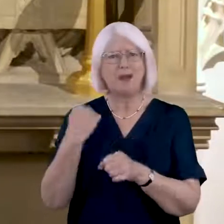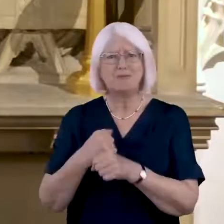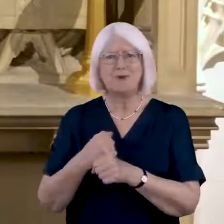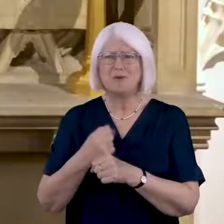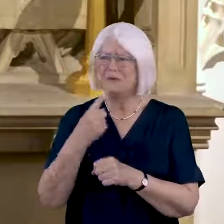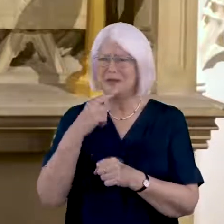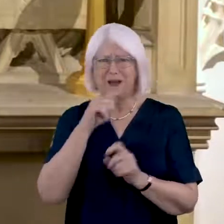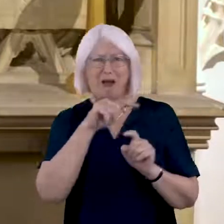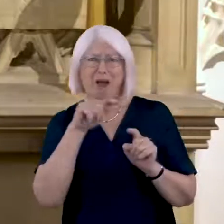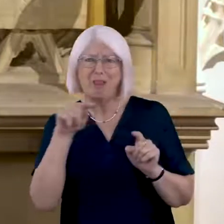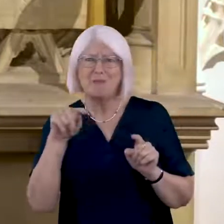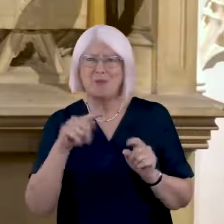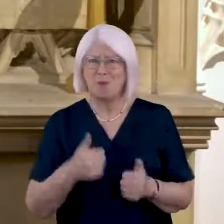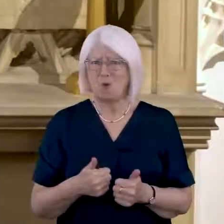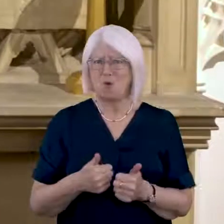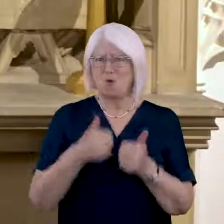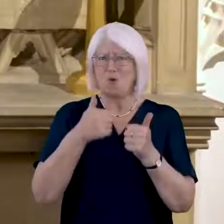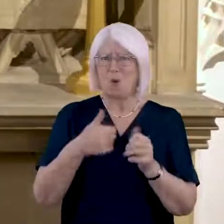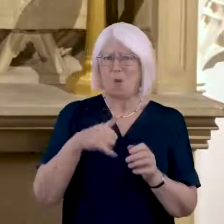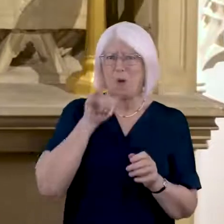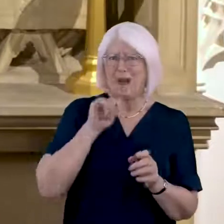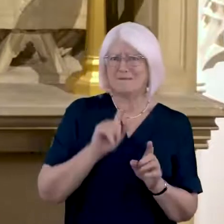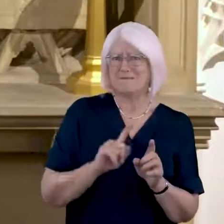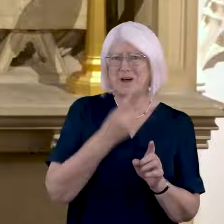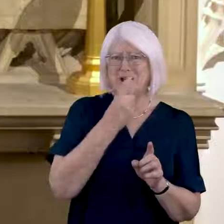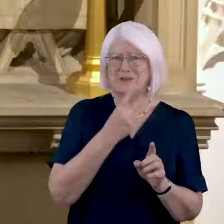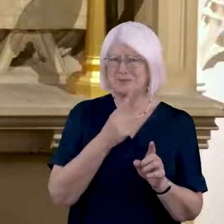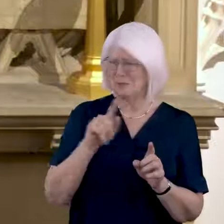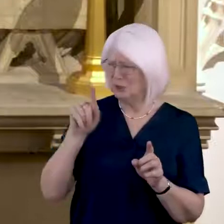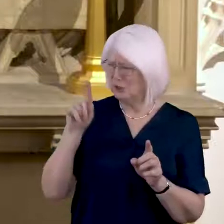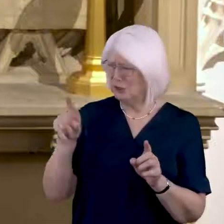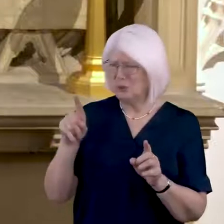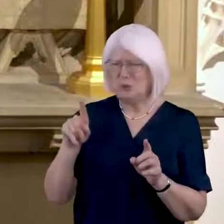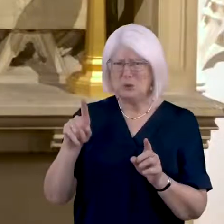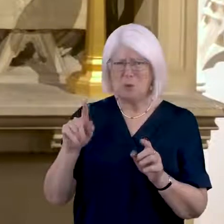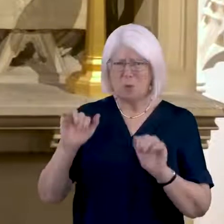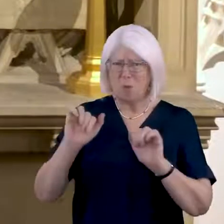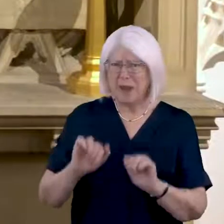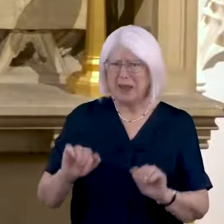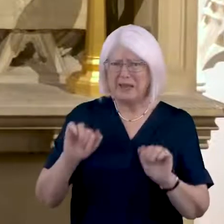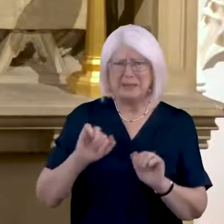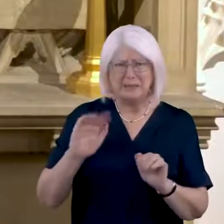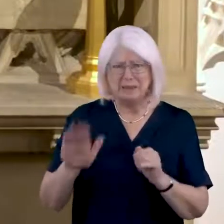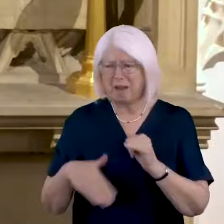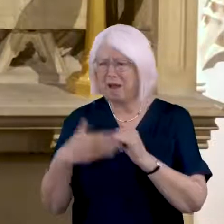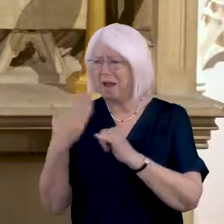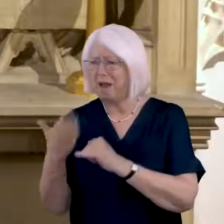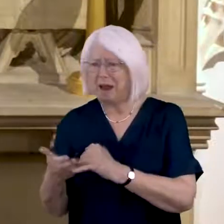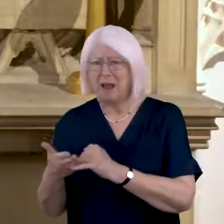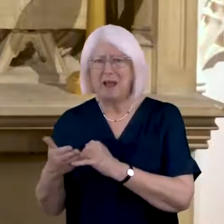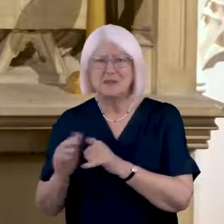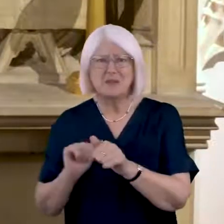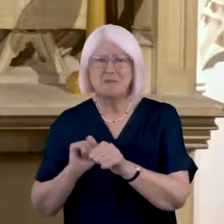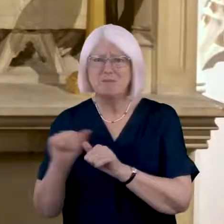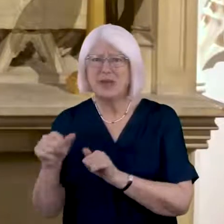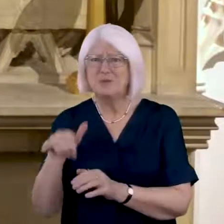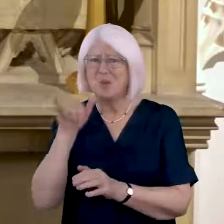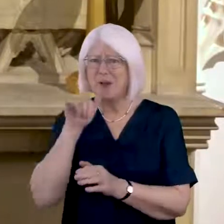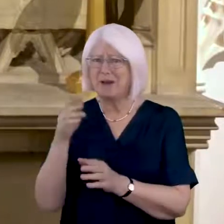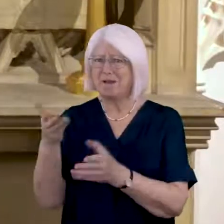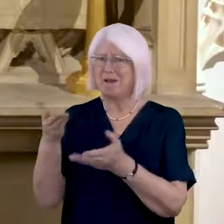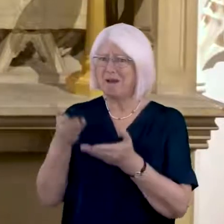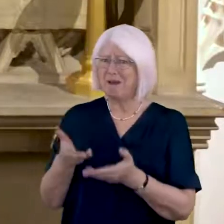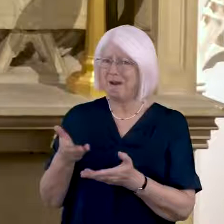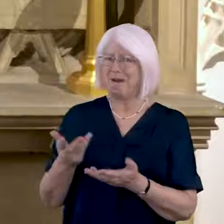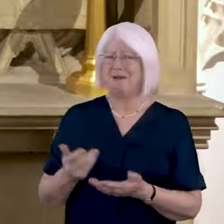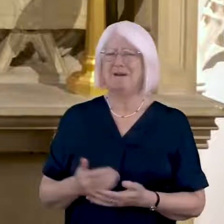"Everyone serves the good wine first, and then the inferior wine after the guests have become drunk. But you have kept the good wine